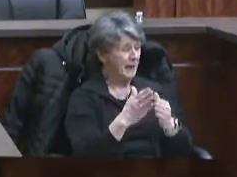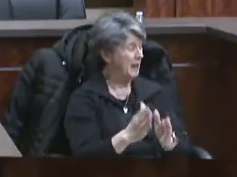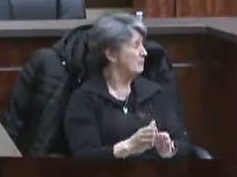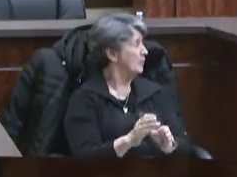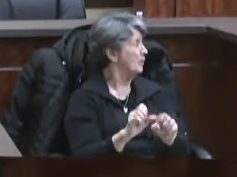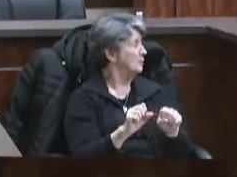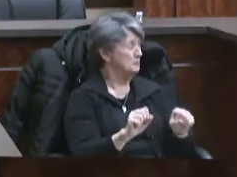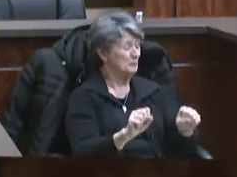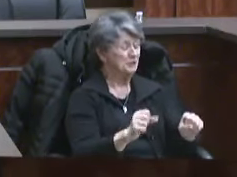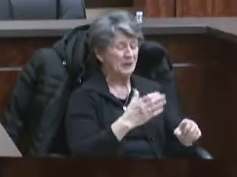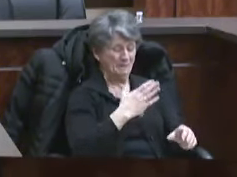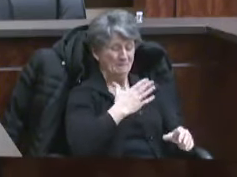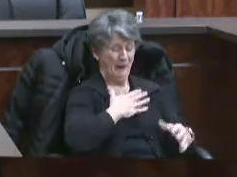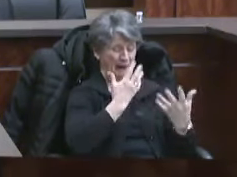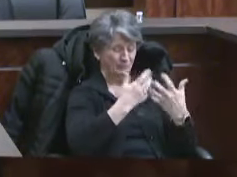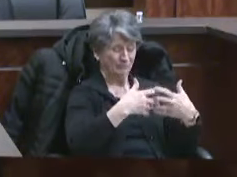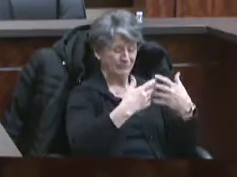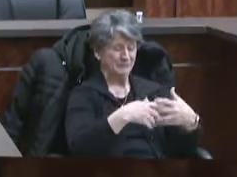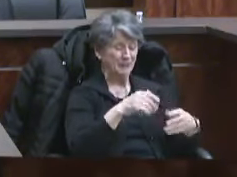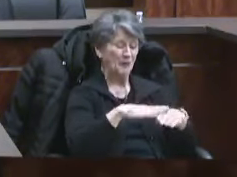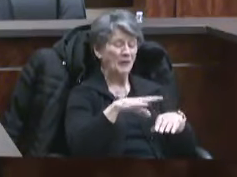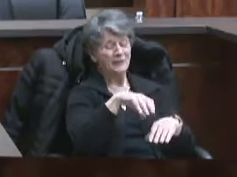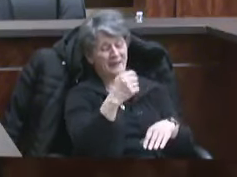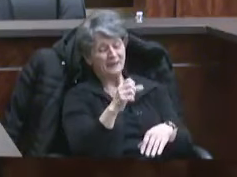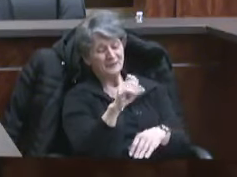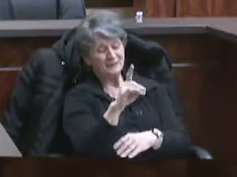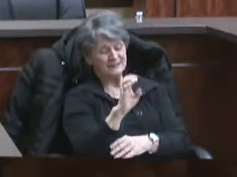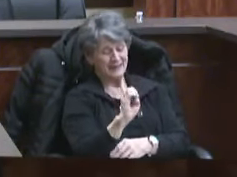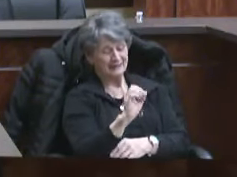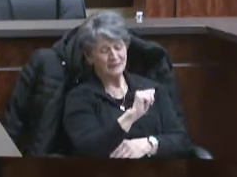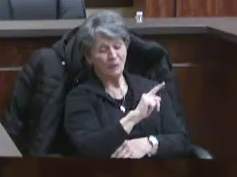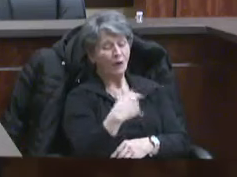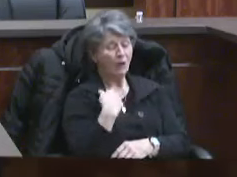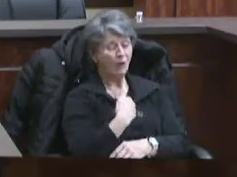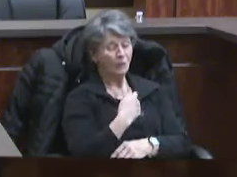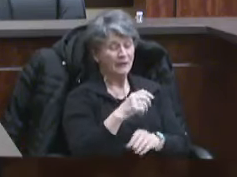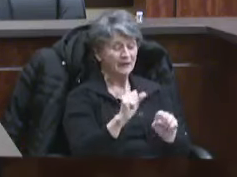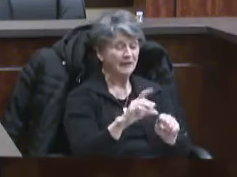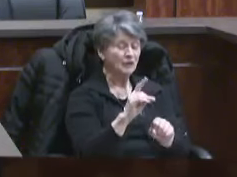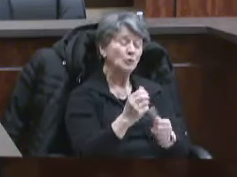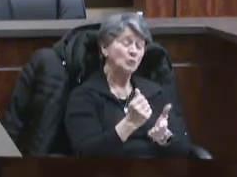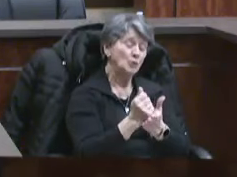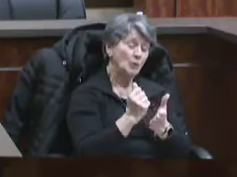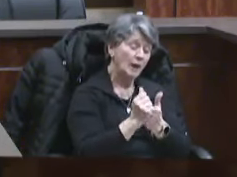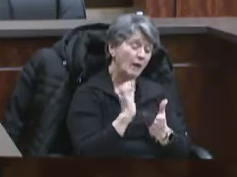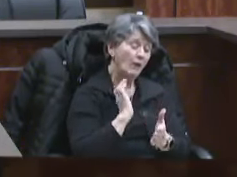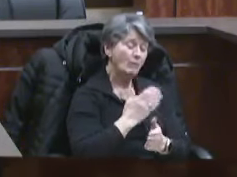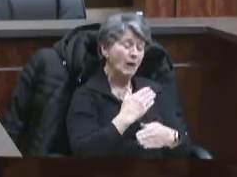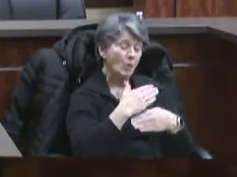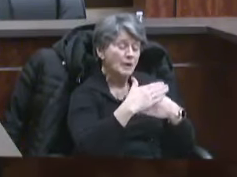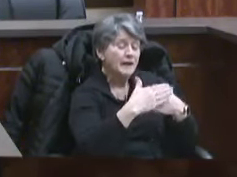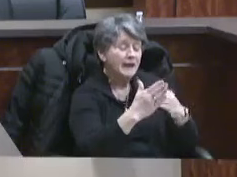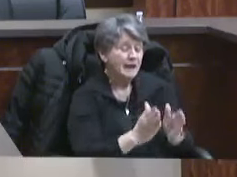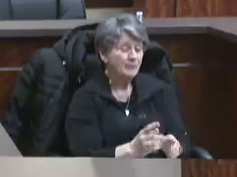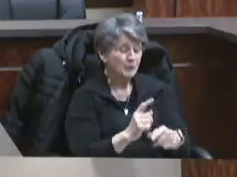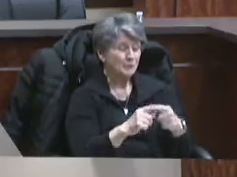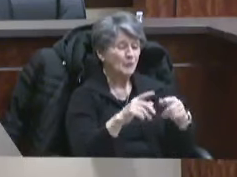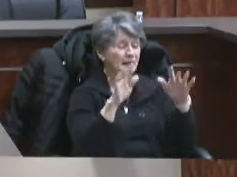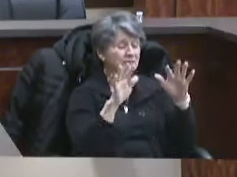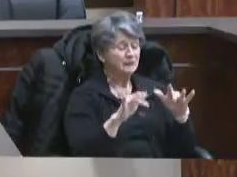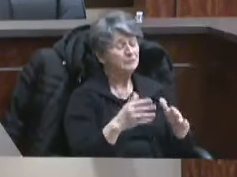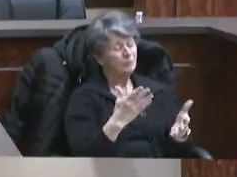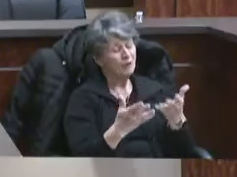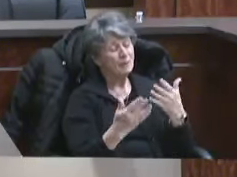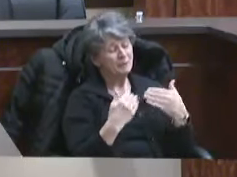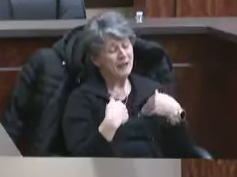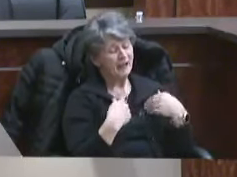up the other side. So again, all we can do to help our neighbors when it snows, and we're probably going to get